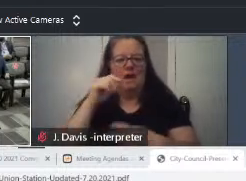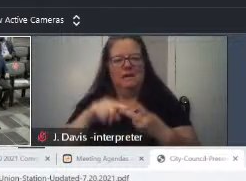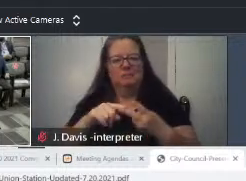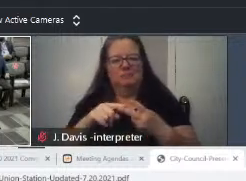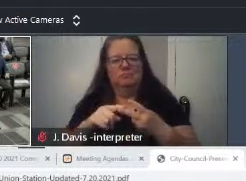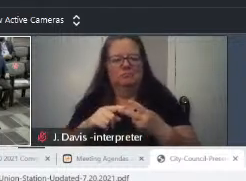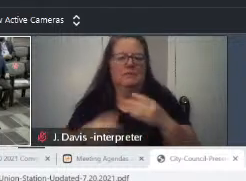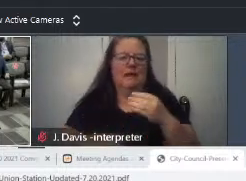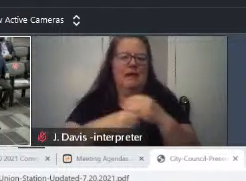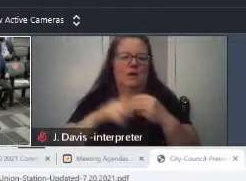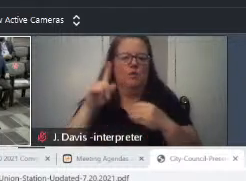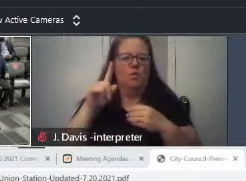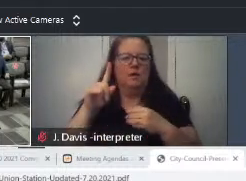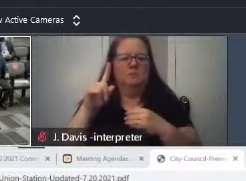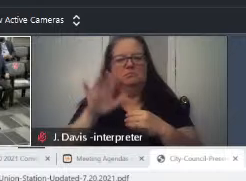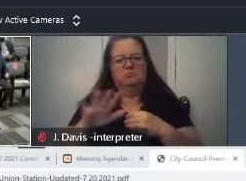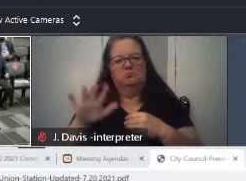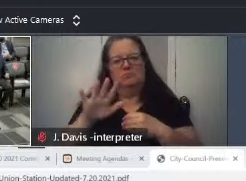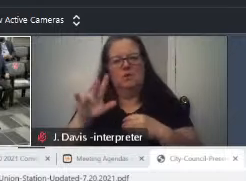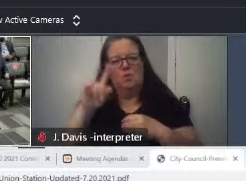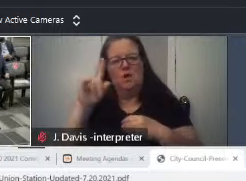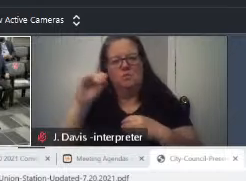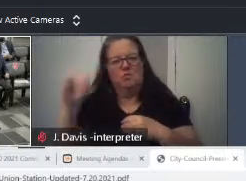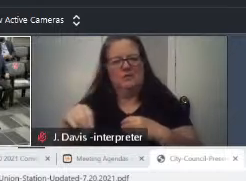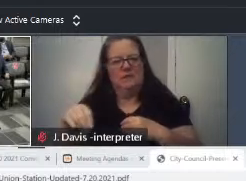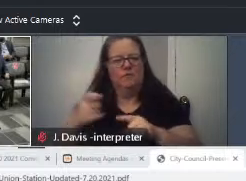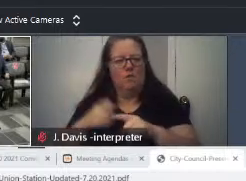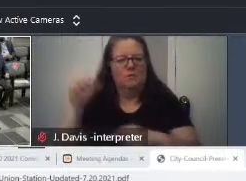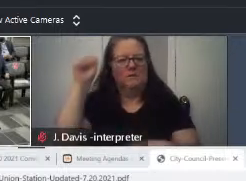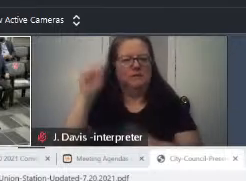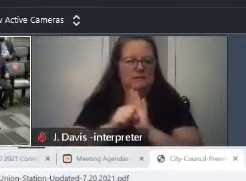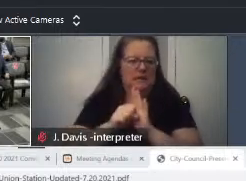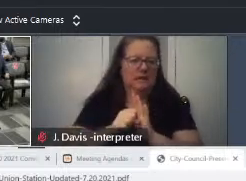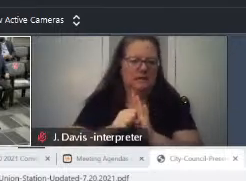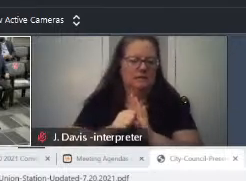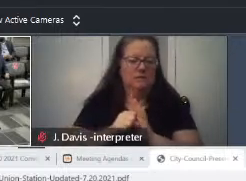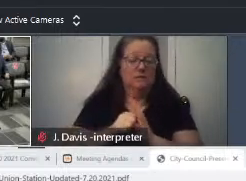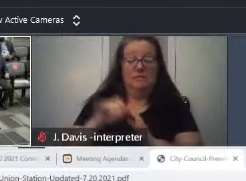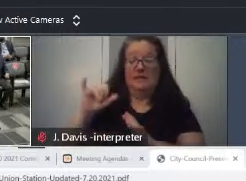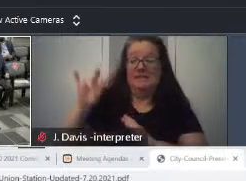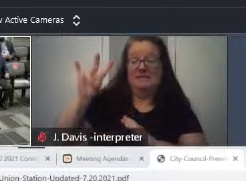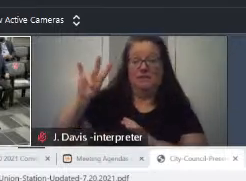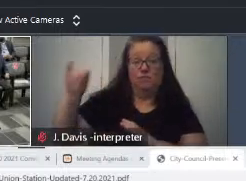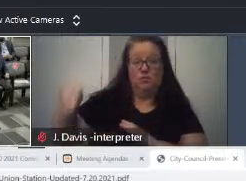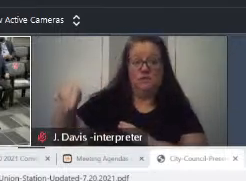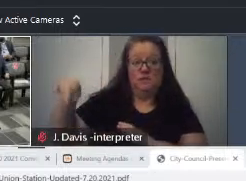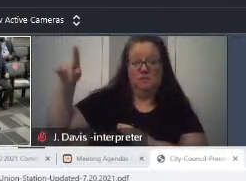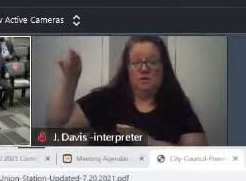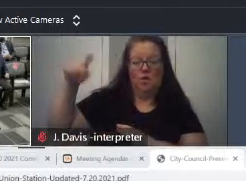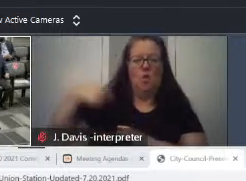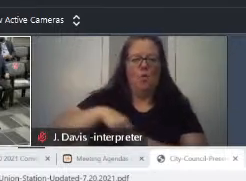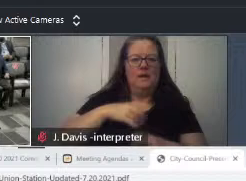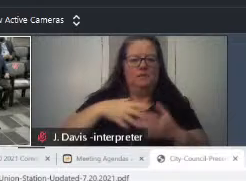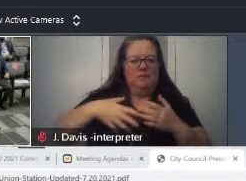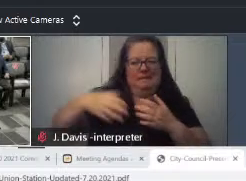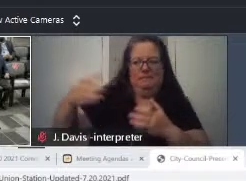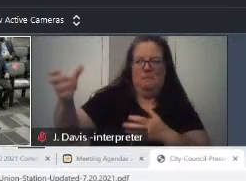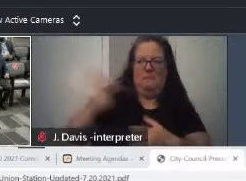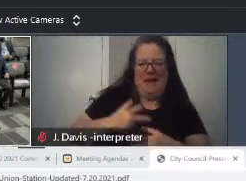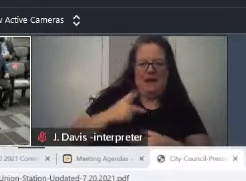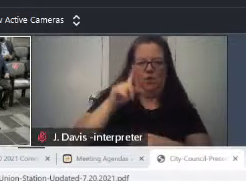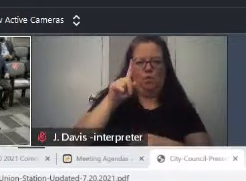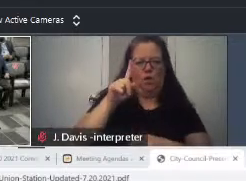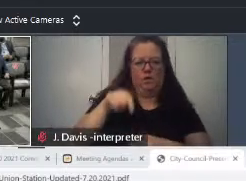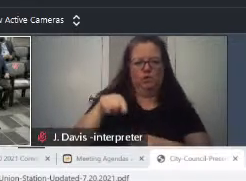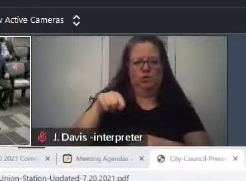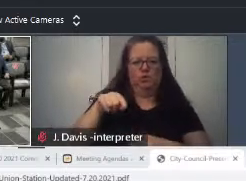more percent that the state rebates to us. So as you know, the 7% they collect, we get about 1 to 1.5 of that back every year.